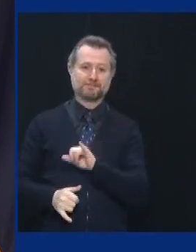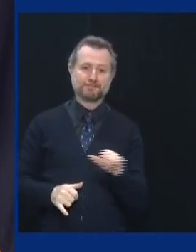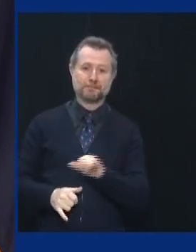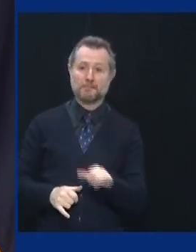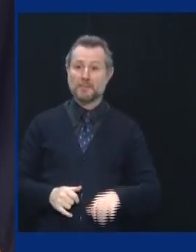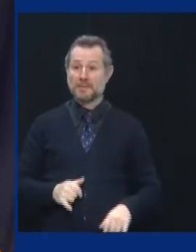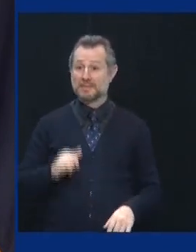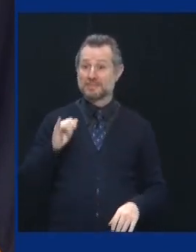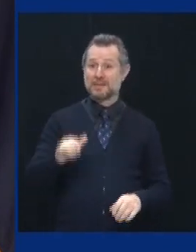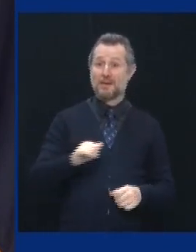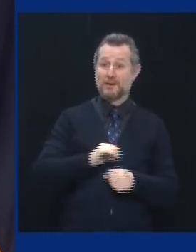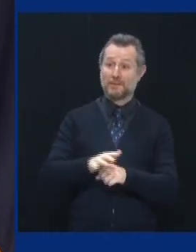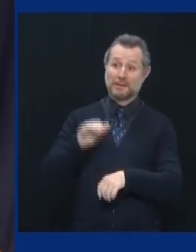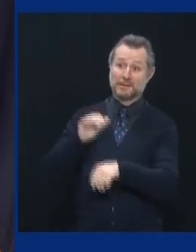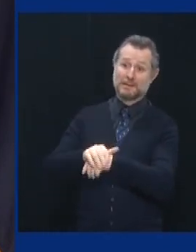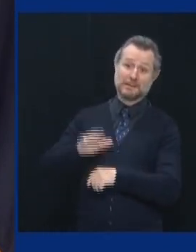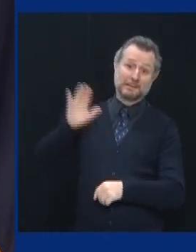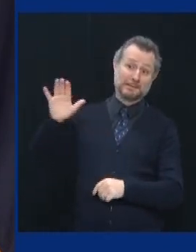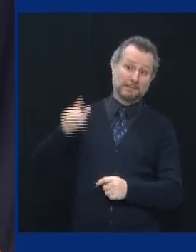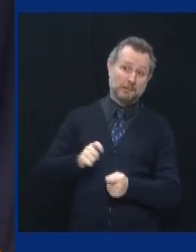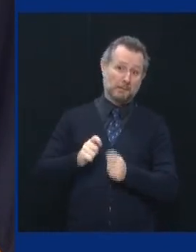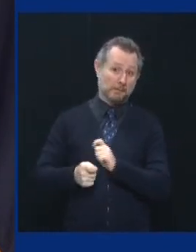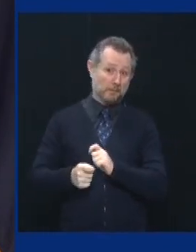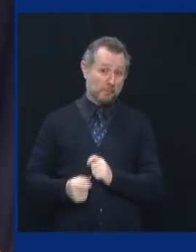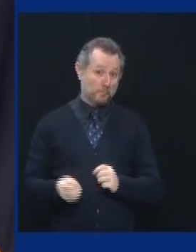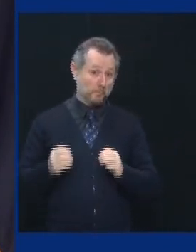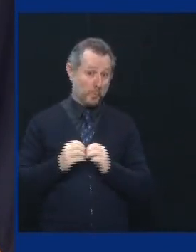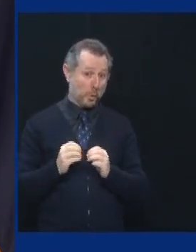contagious than the current COVID-19 strain.